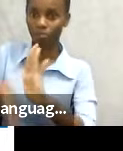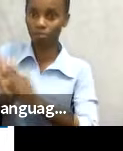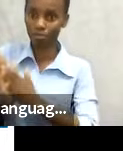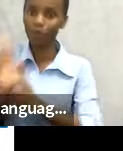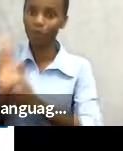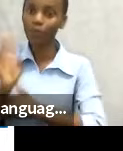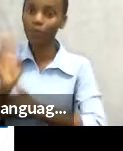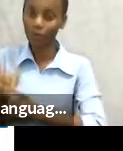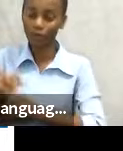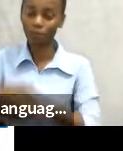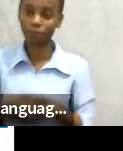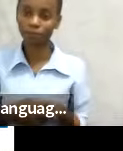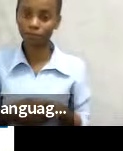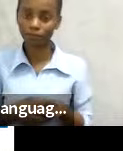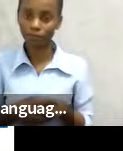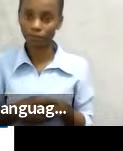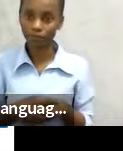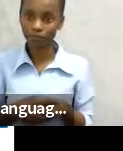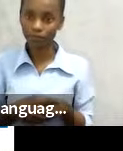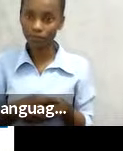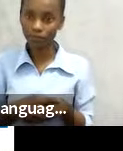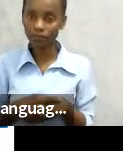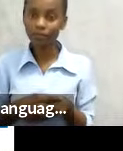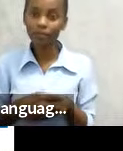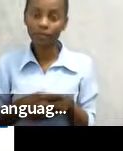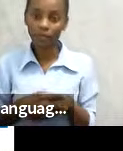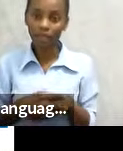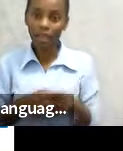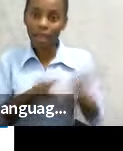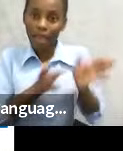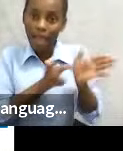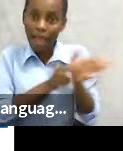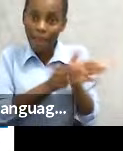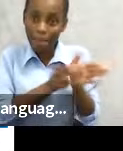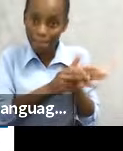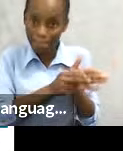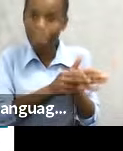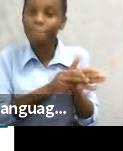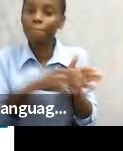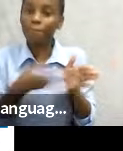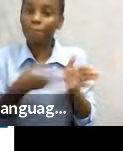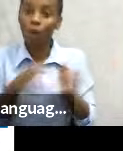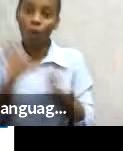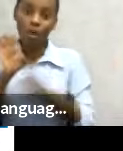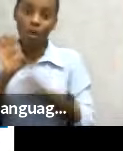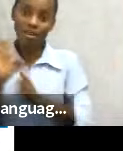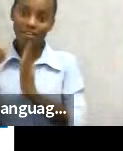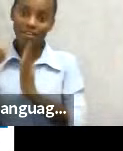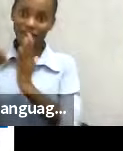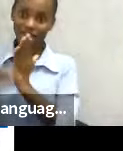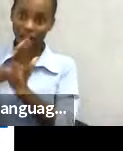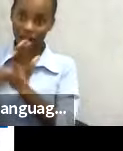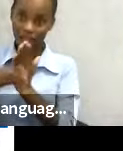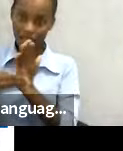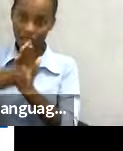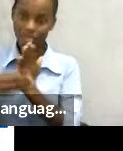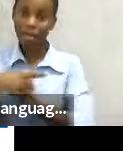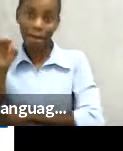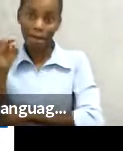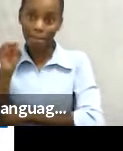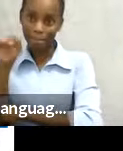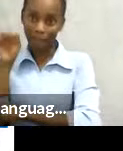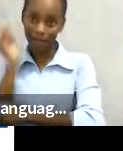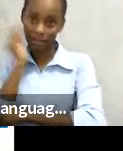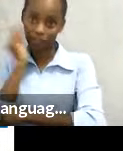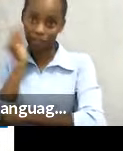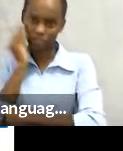app, busy completing your RTR 12, and you notice that your bank details on the RTR 12 are not the same as what